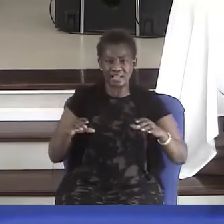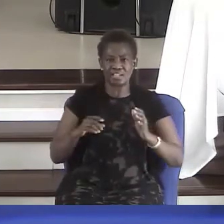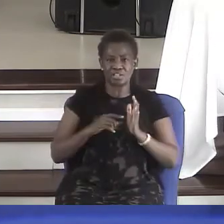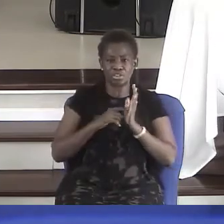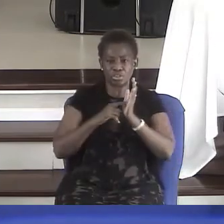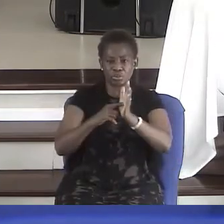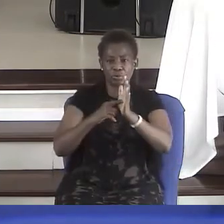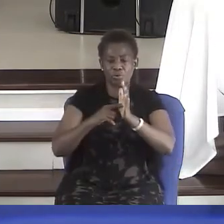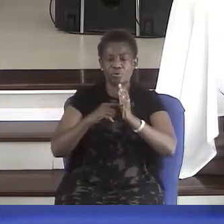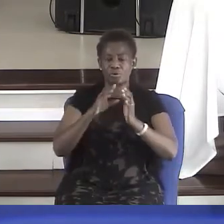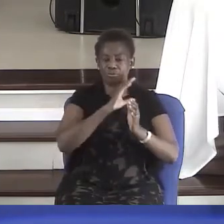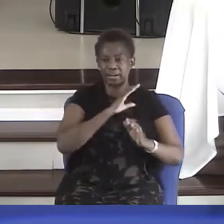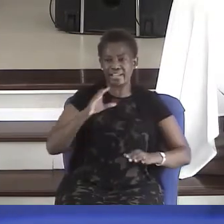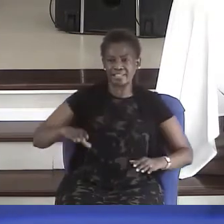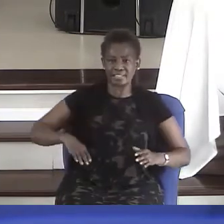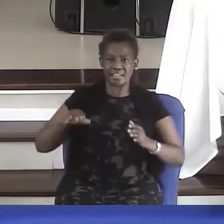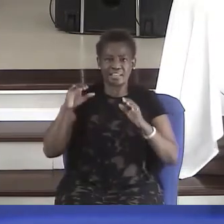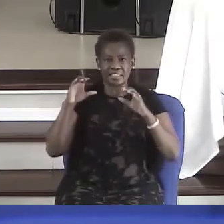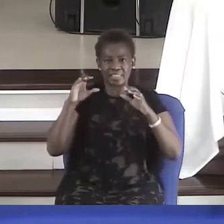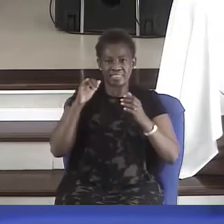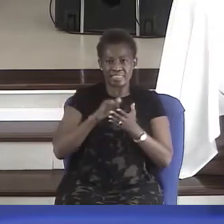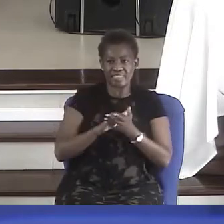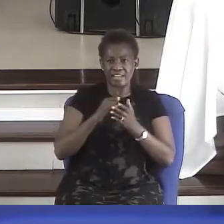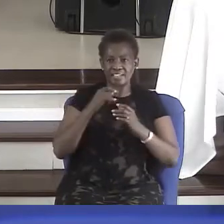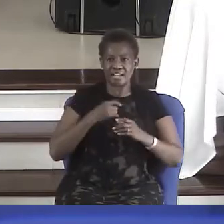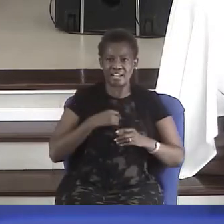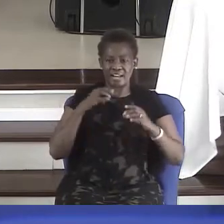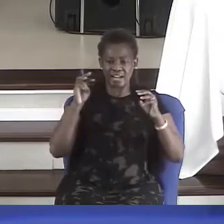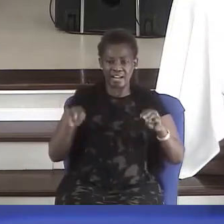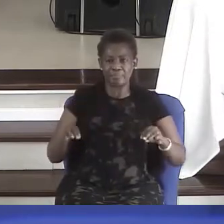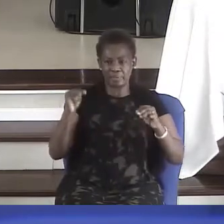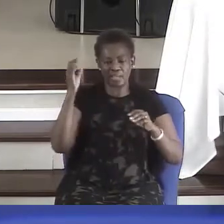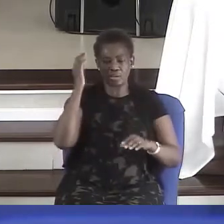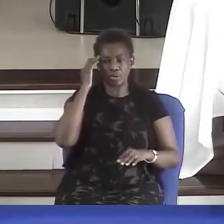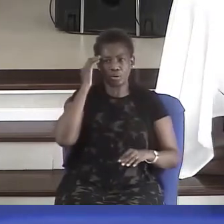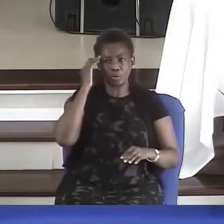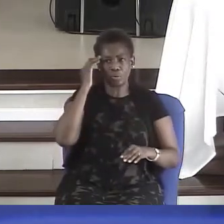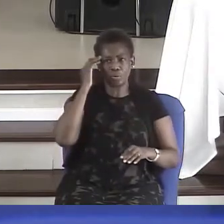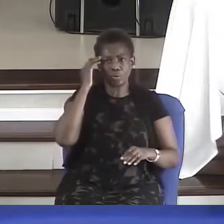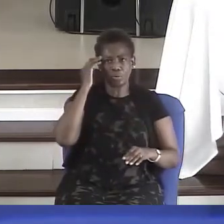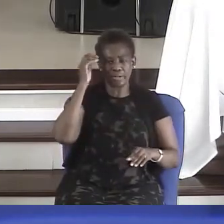That I may know him so that I may show him.